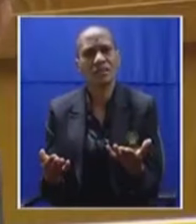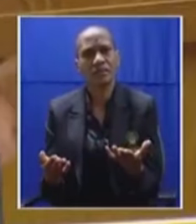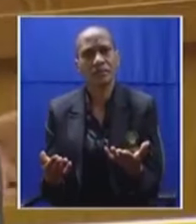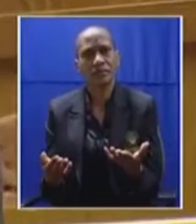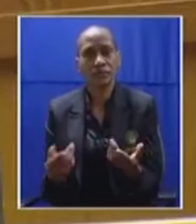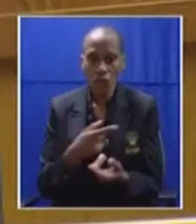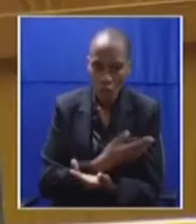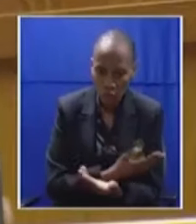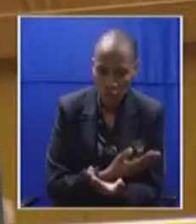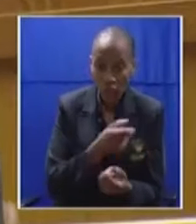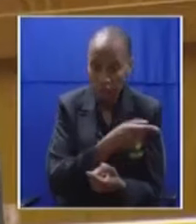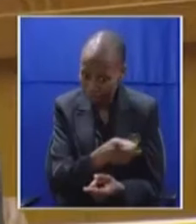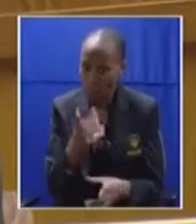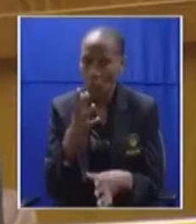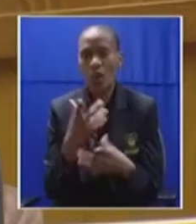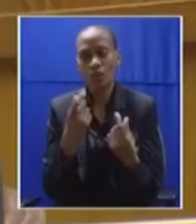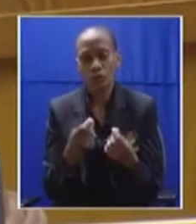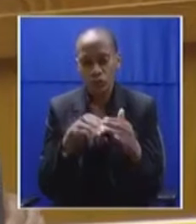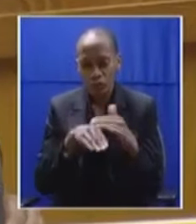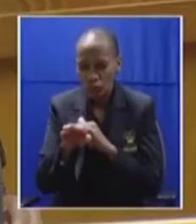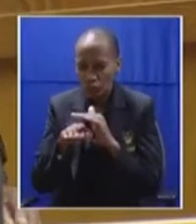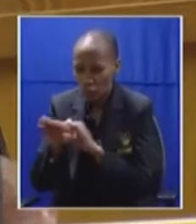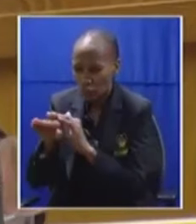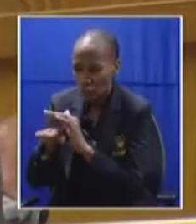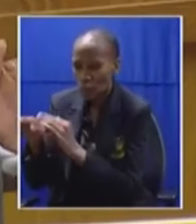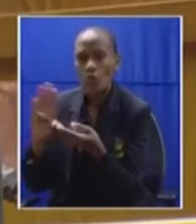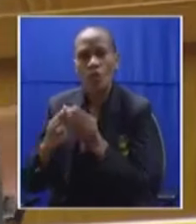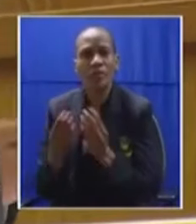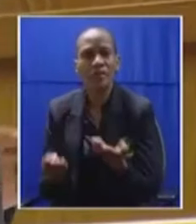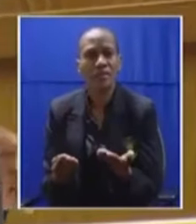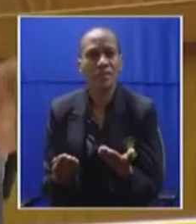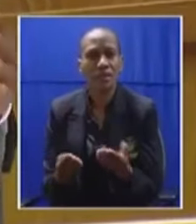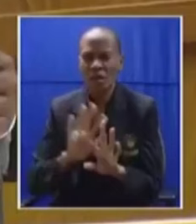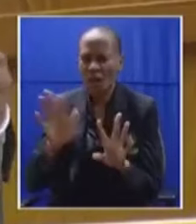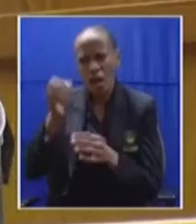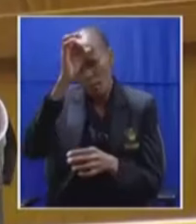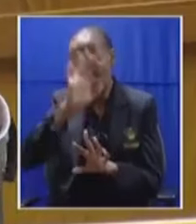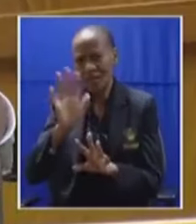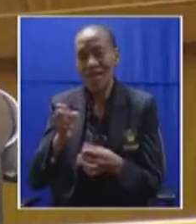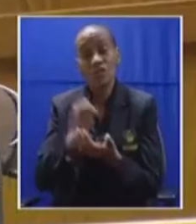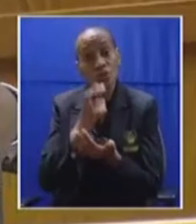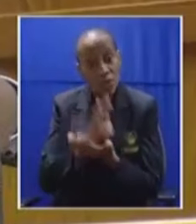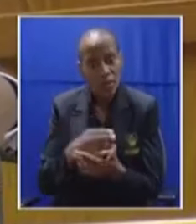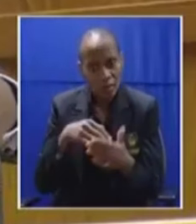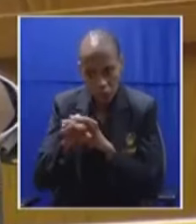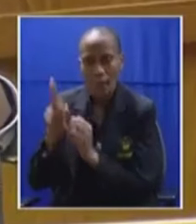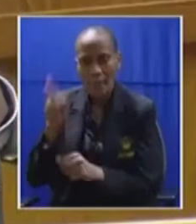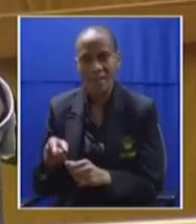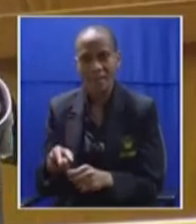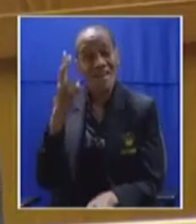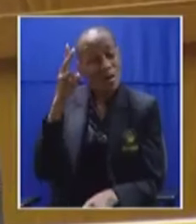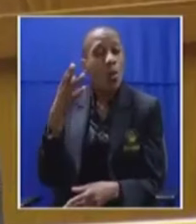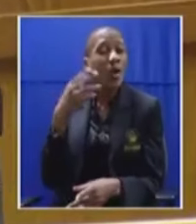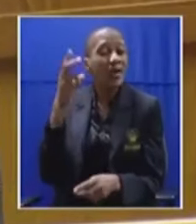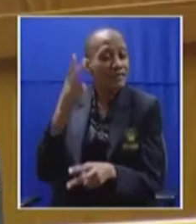they should be the ones who go amongst our children rather than the police. The police in the end, yes,